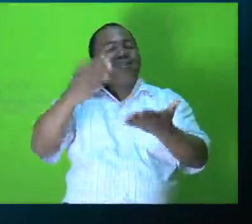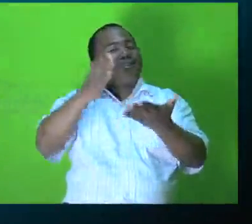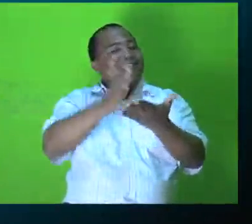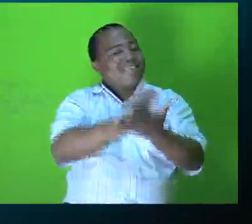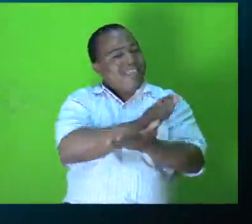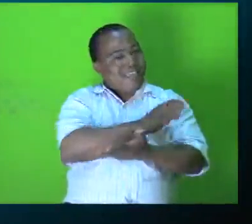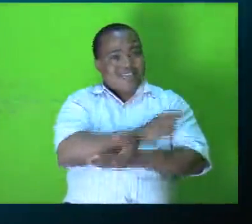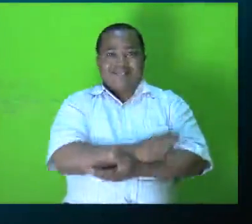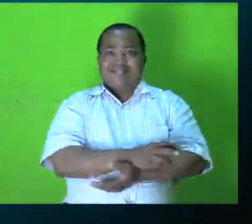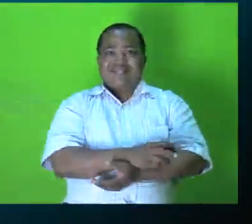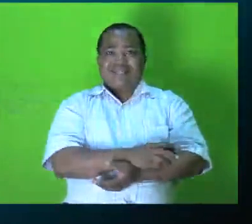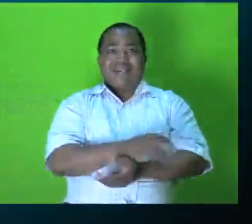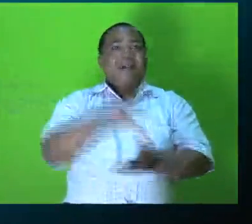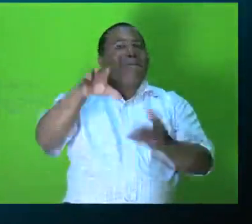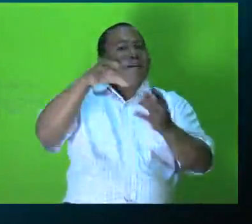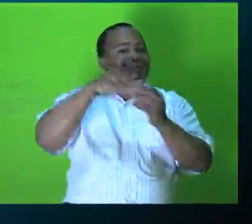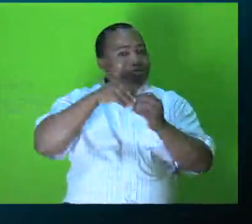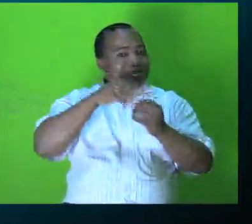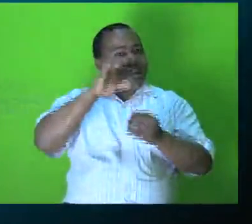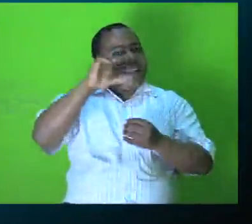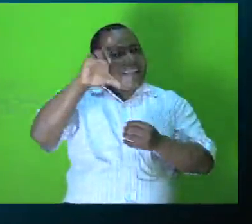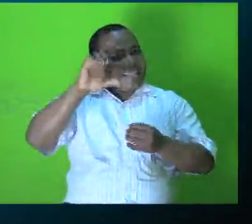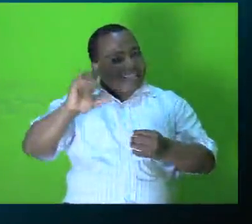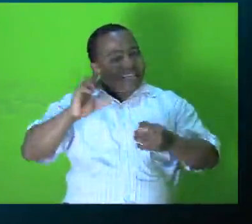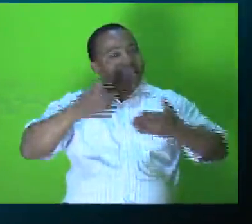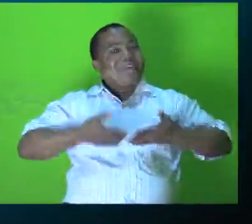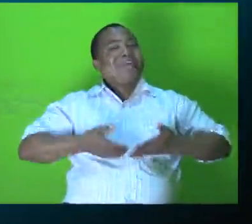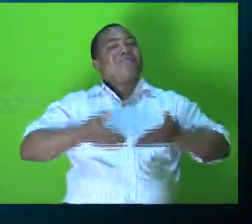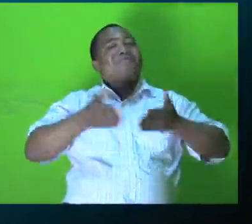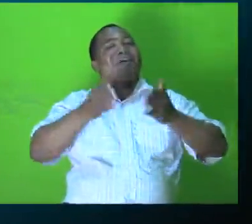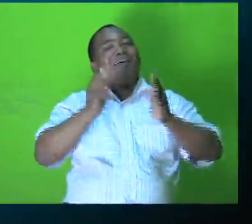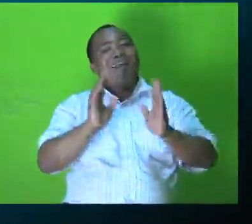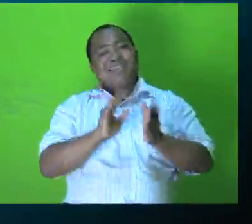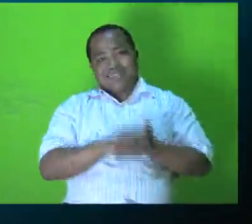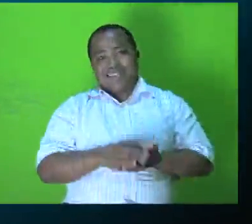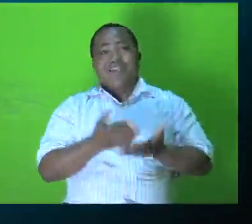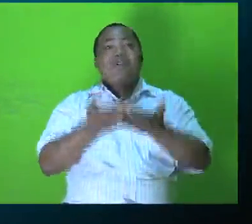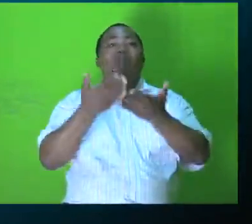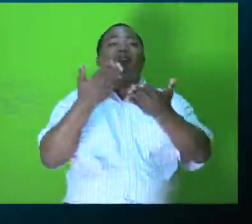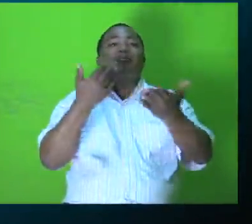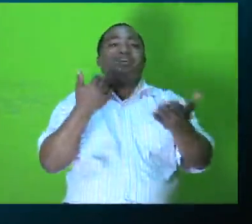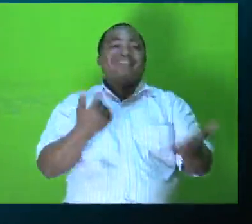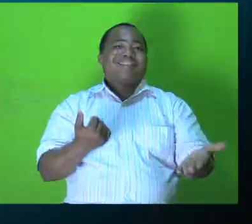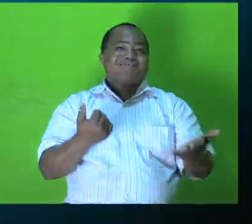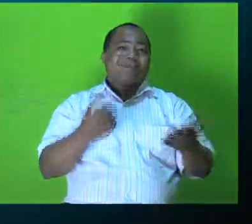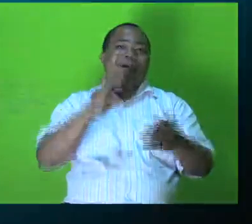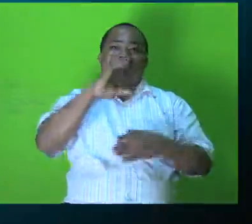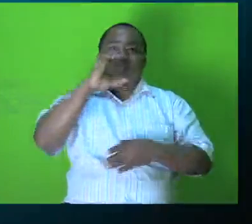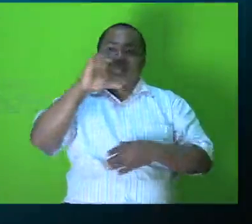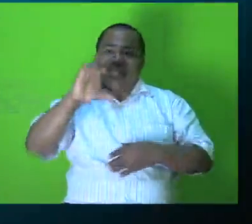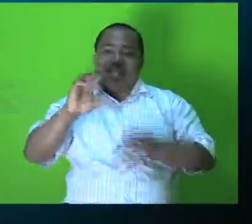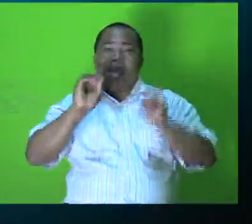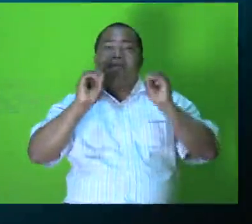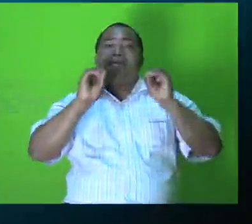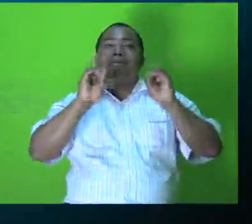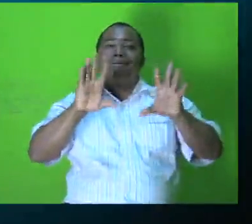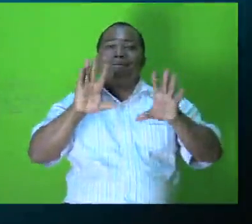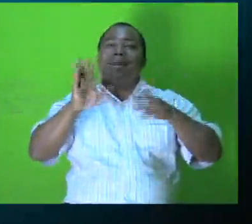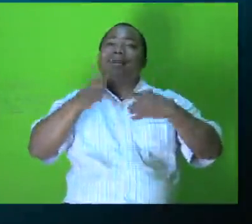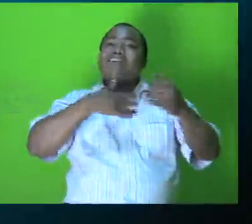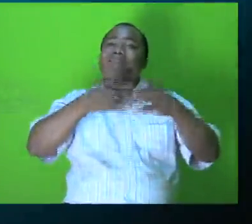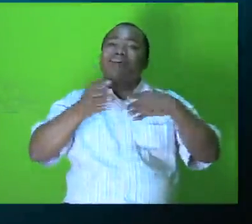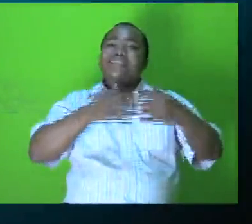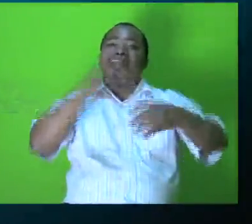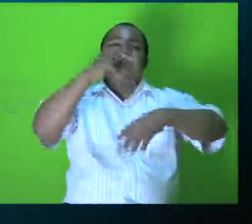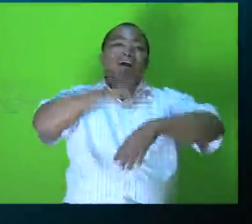cell reproduction, because new cells formed when all the